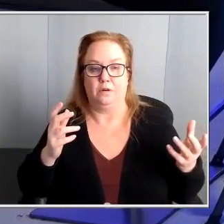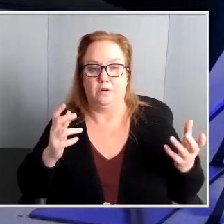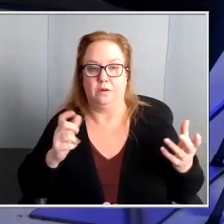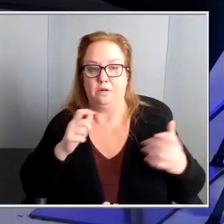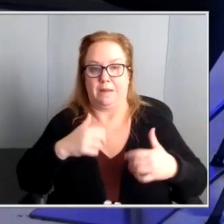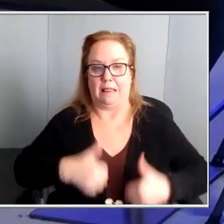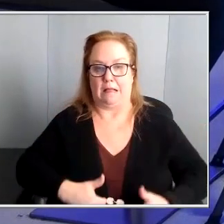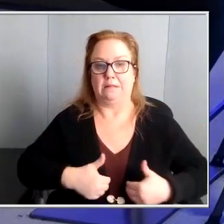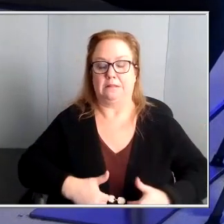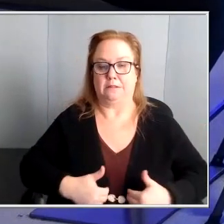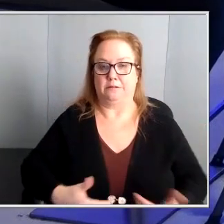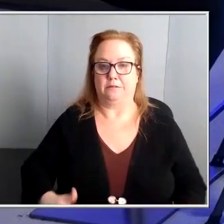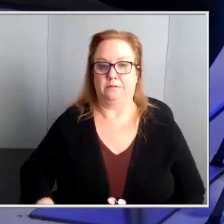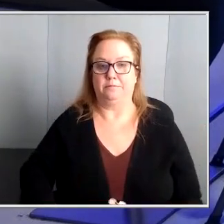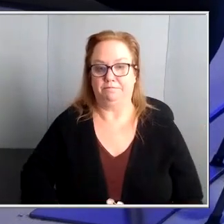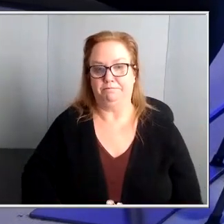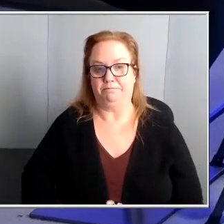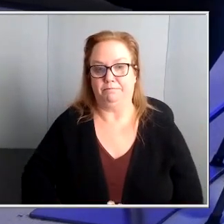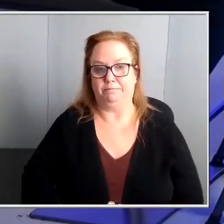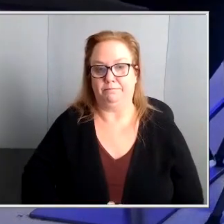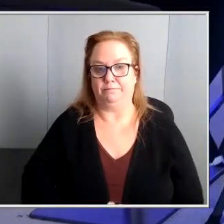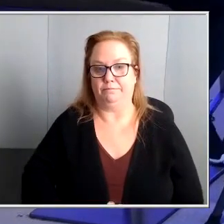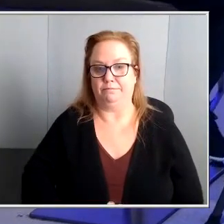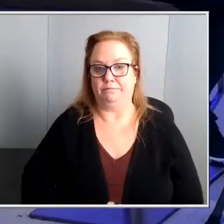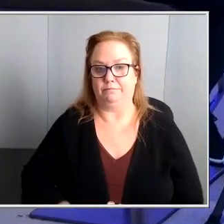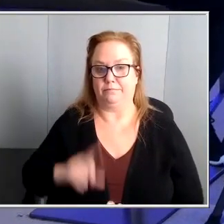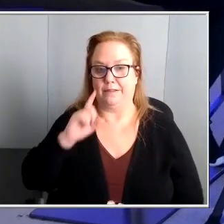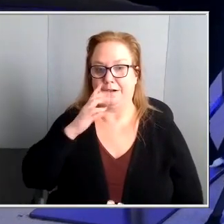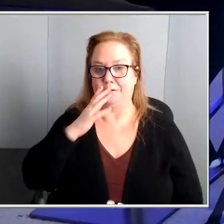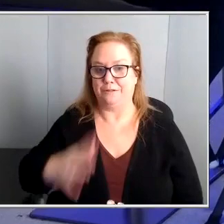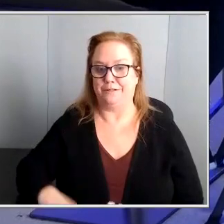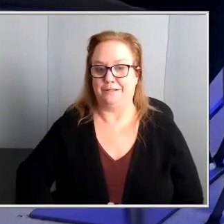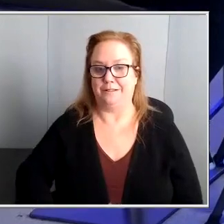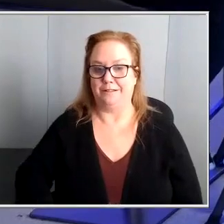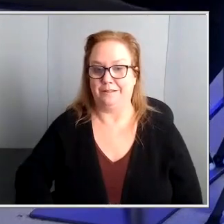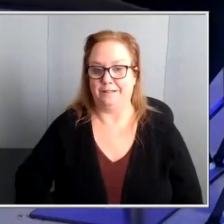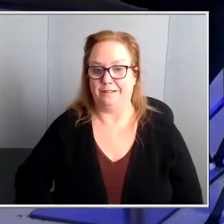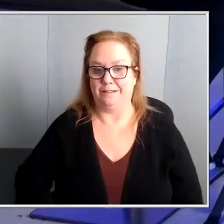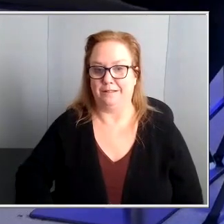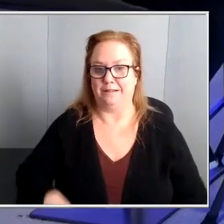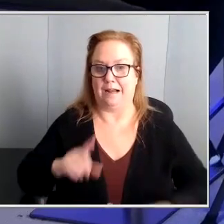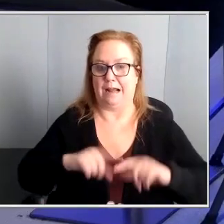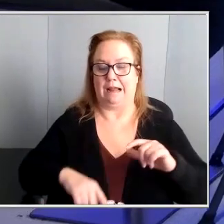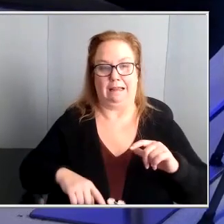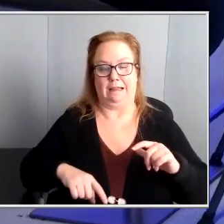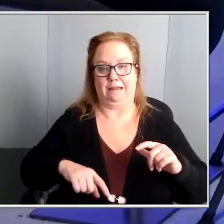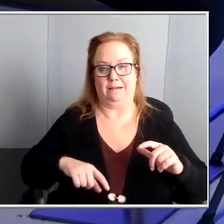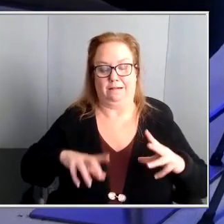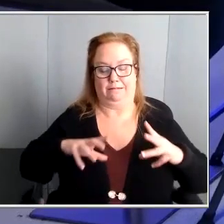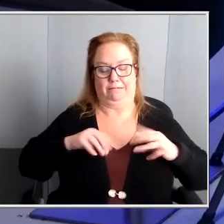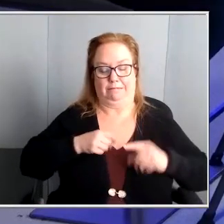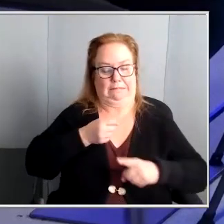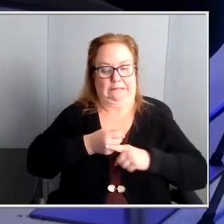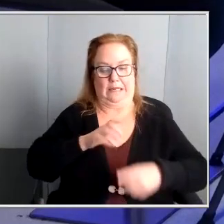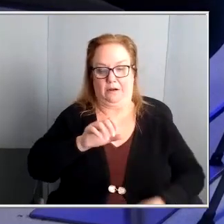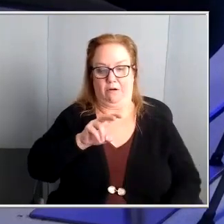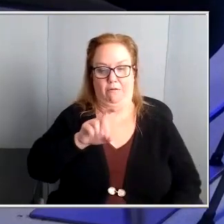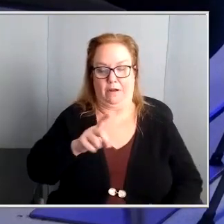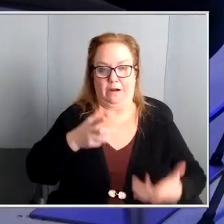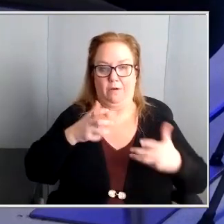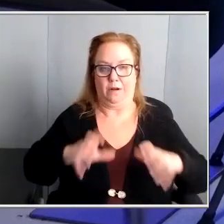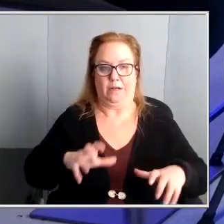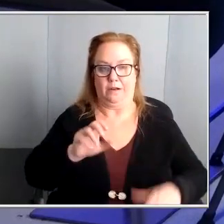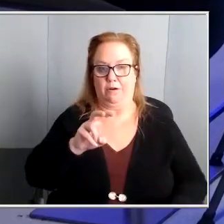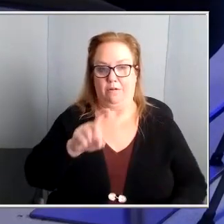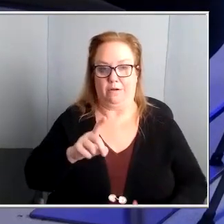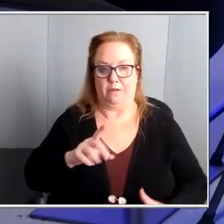lungs. Pretty darn good. I thought it was good. Because I can't afford it. Yeah, no, that would not. I think right now you definitely don't want to go get